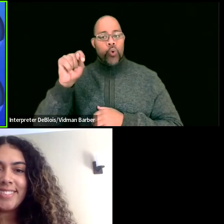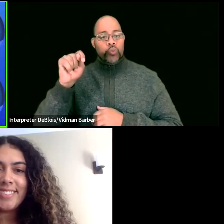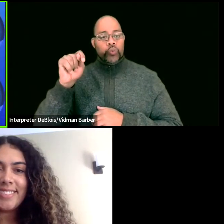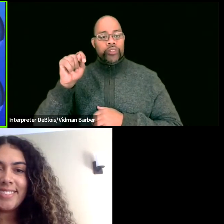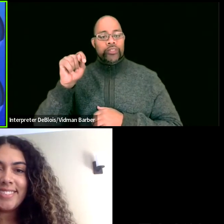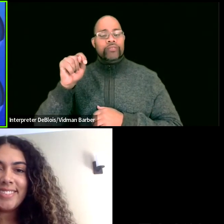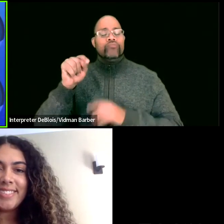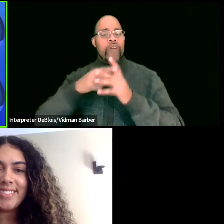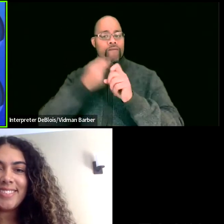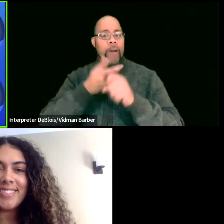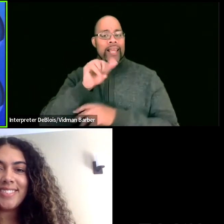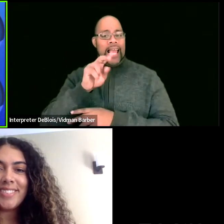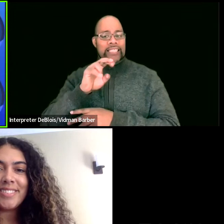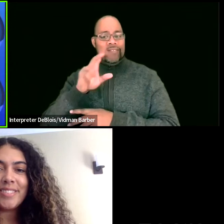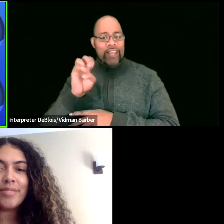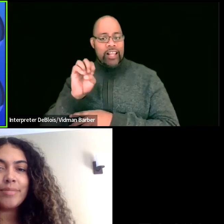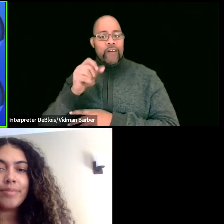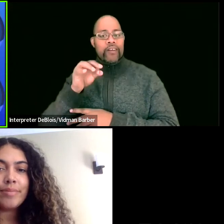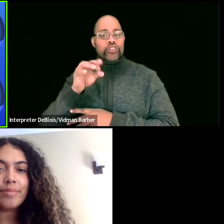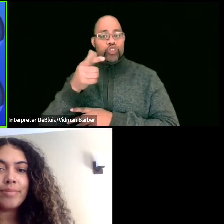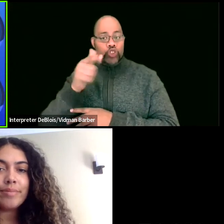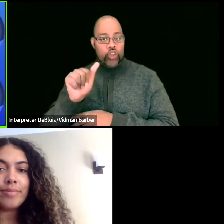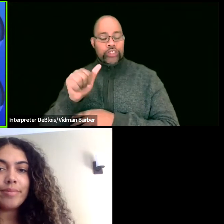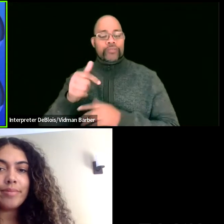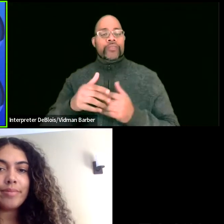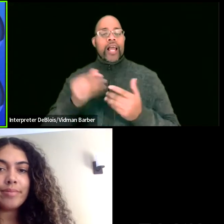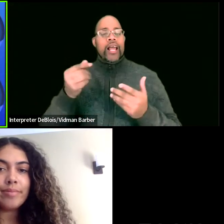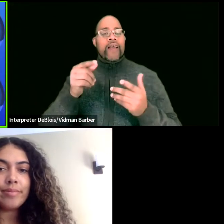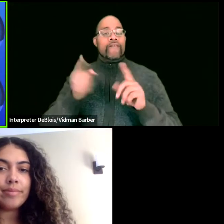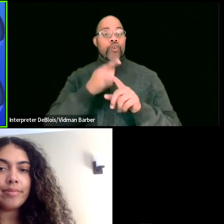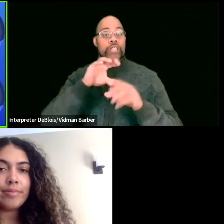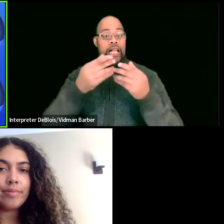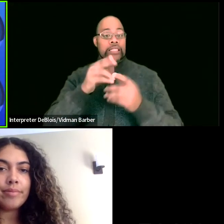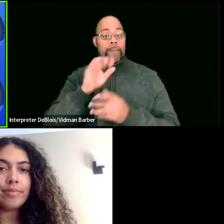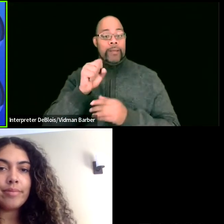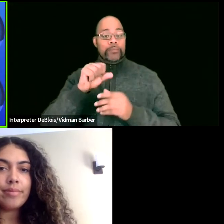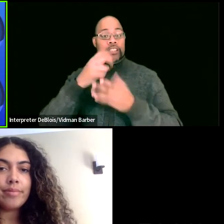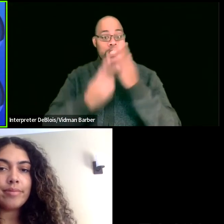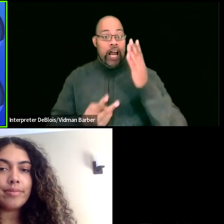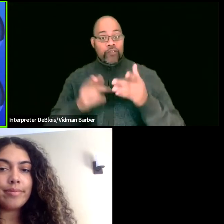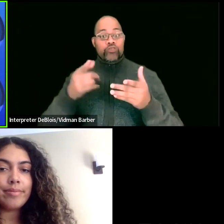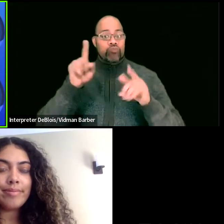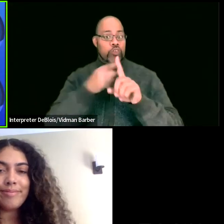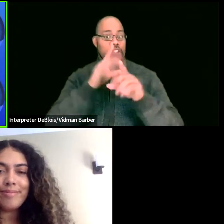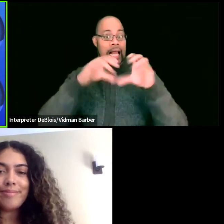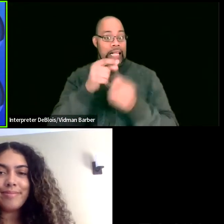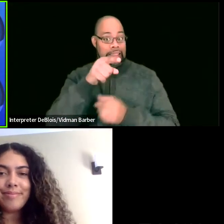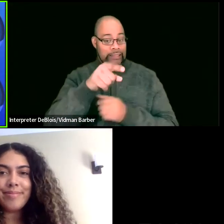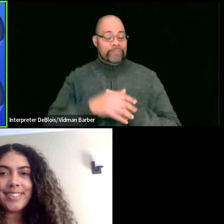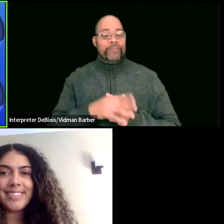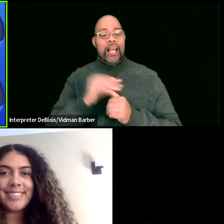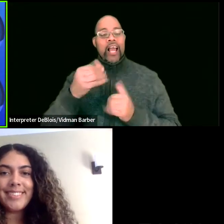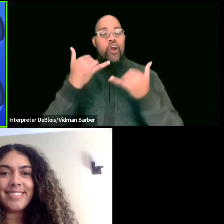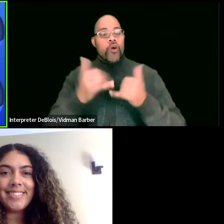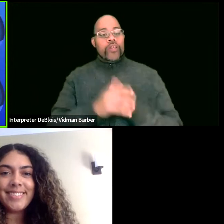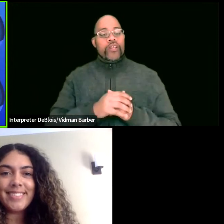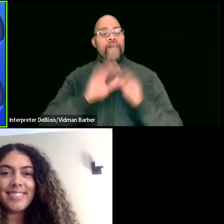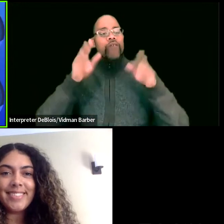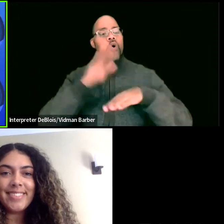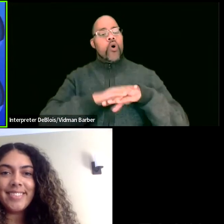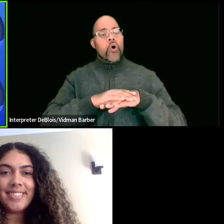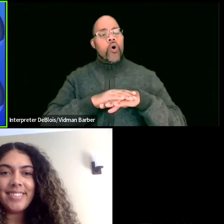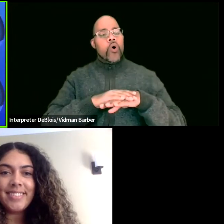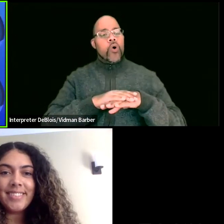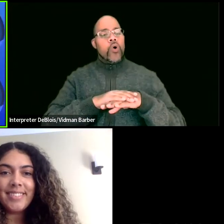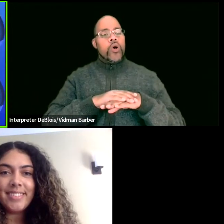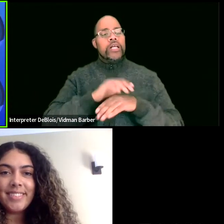Georgia. And she's a member of the first class of BIMS divers, so we're super excited about that. And she's currently focusing on a